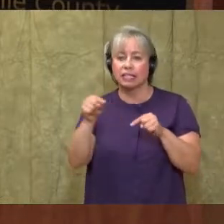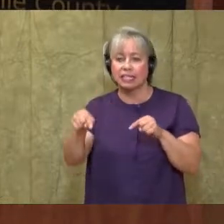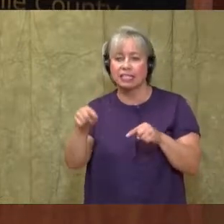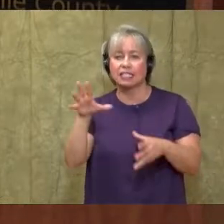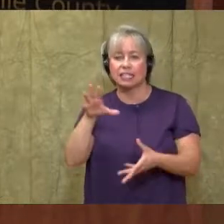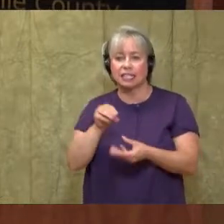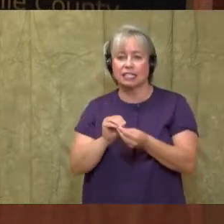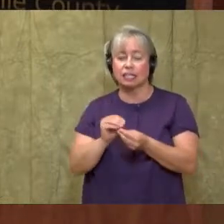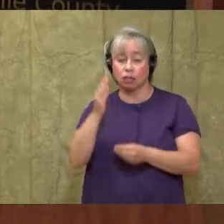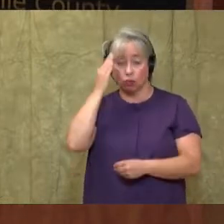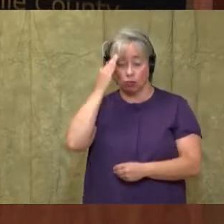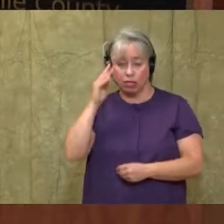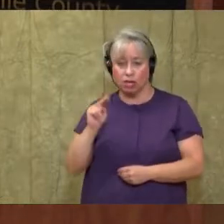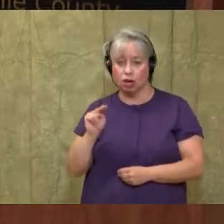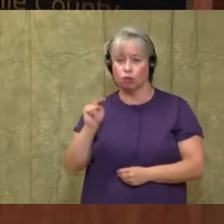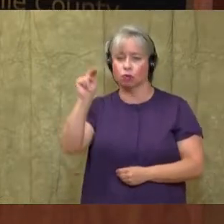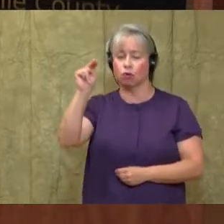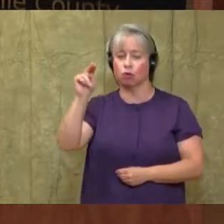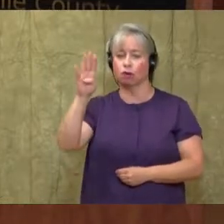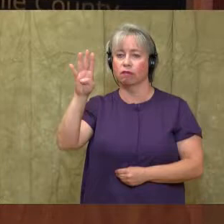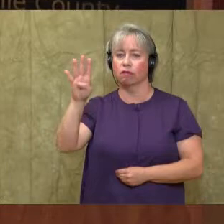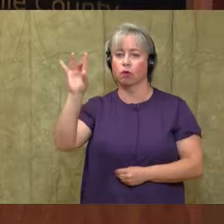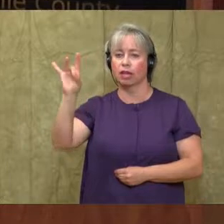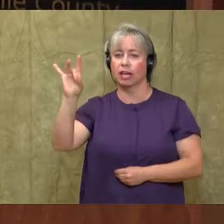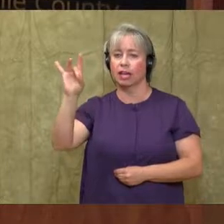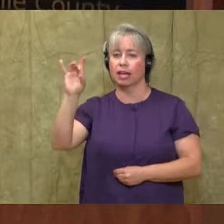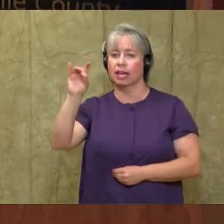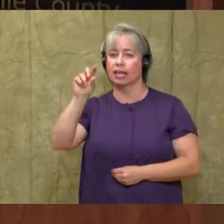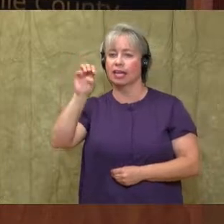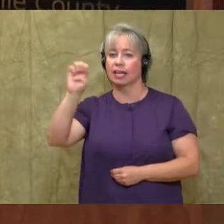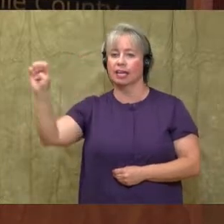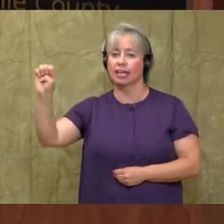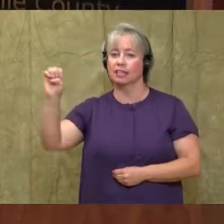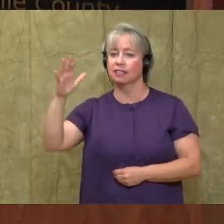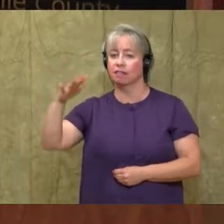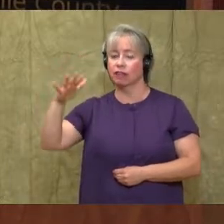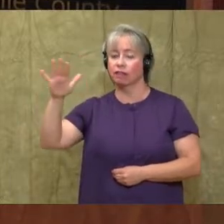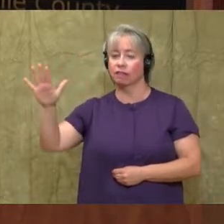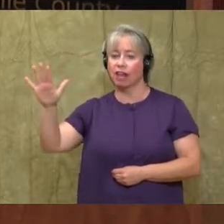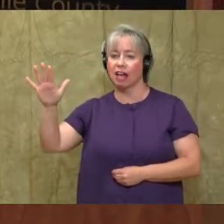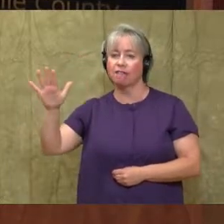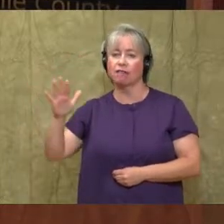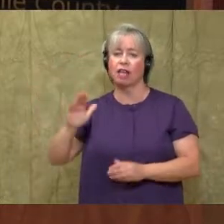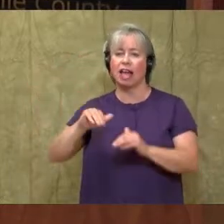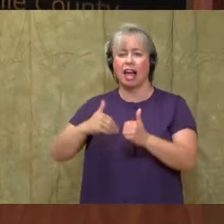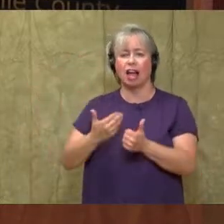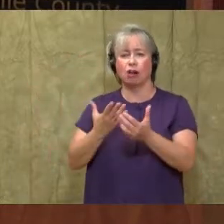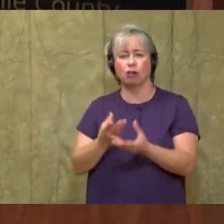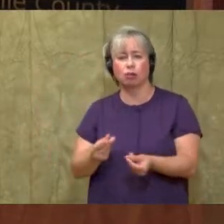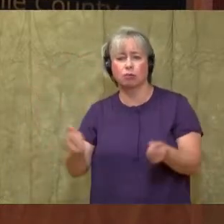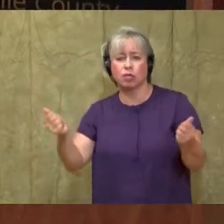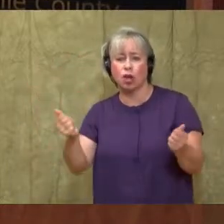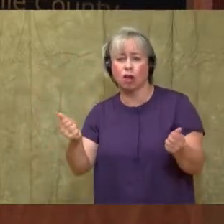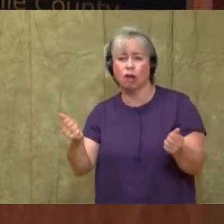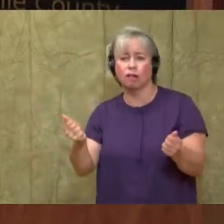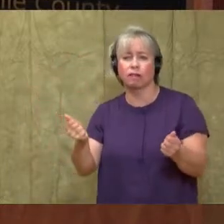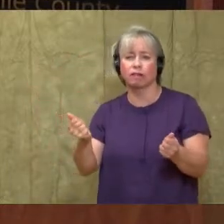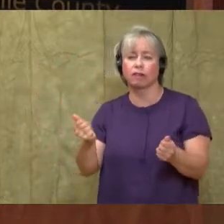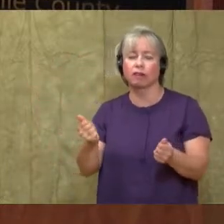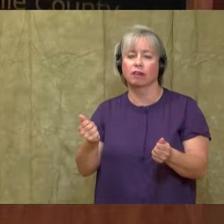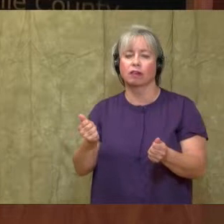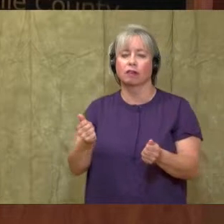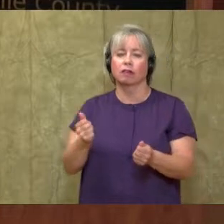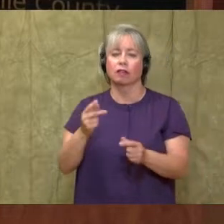that he went north 48 feet. He went east 55. And how do we go about solving it? Well, we're going to use the Pythagorean theorem to solve